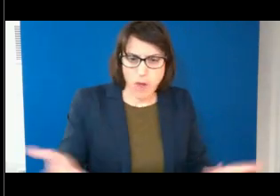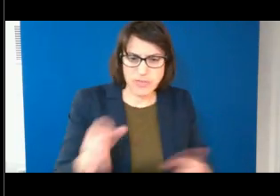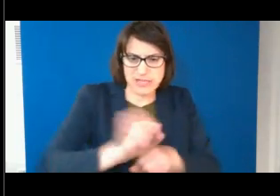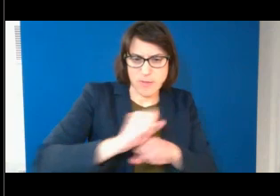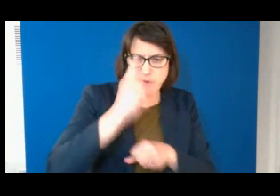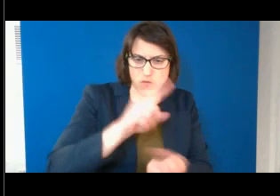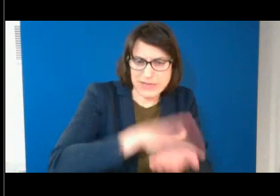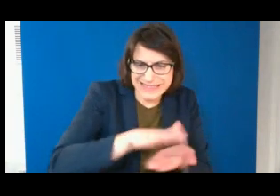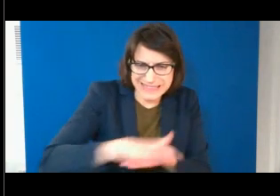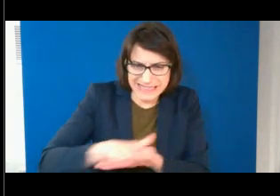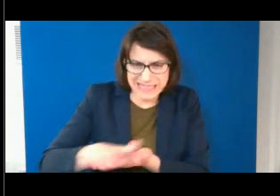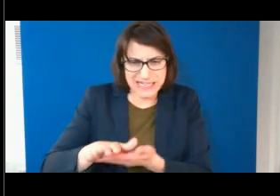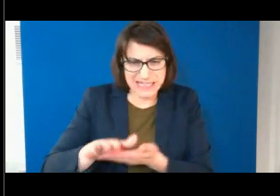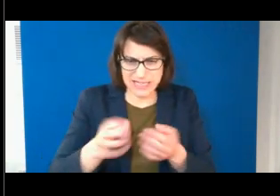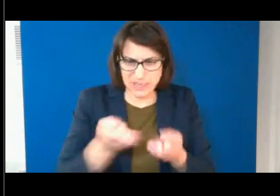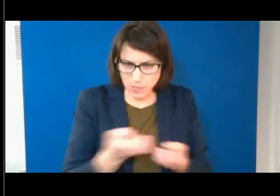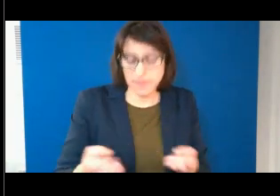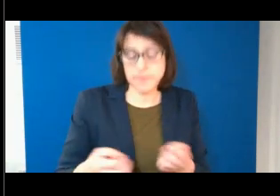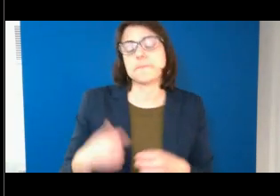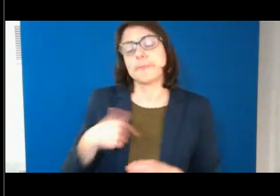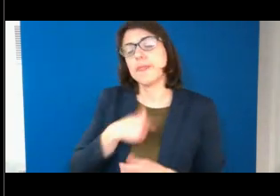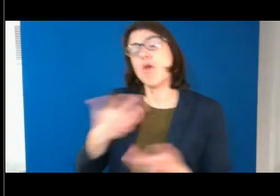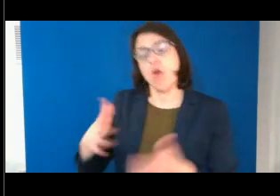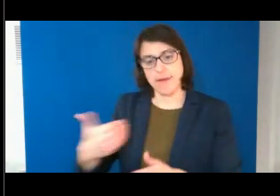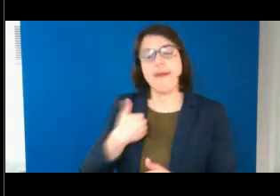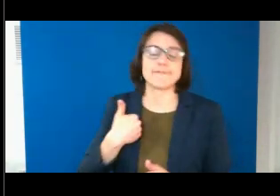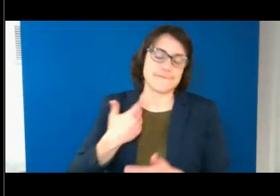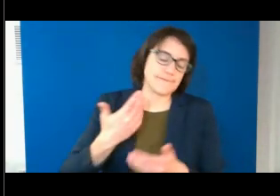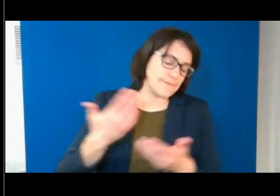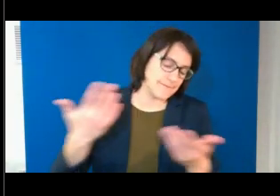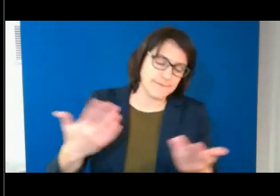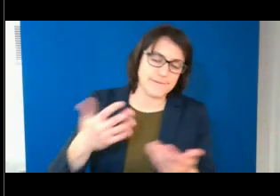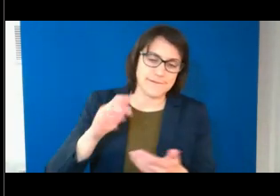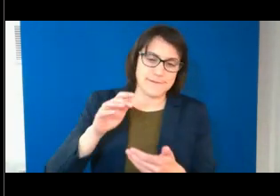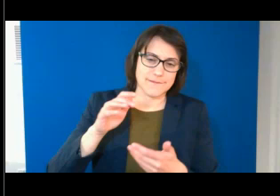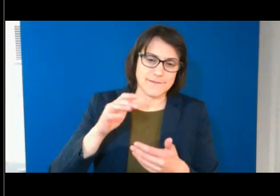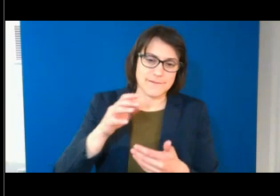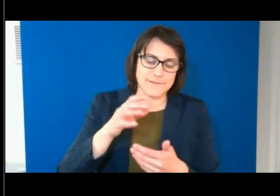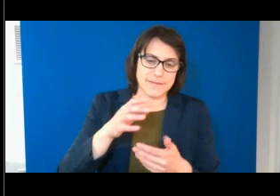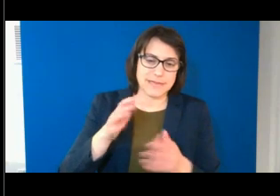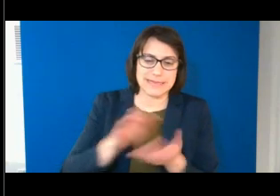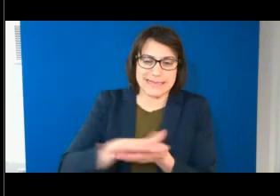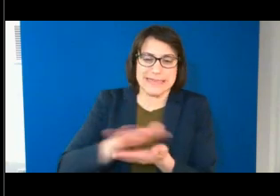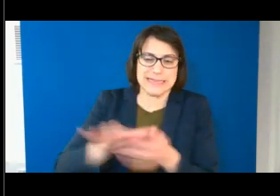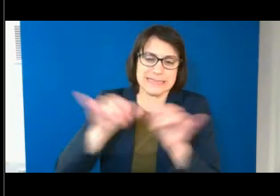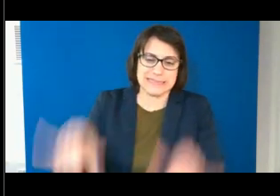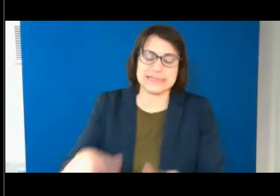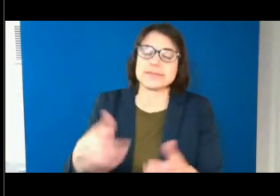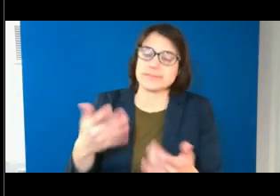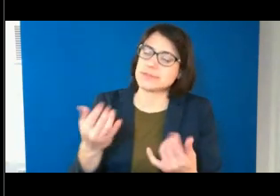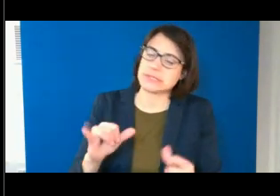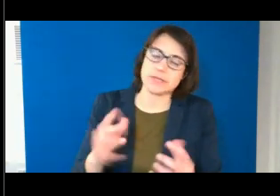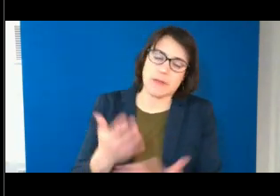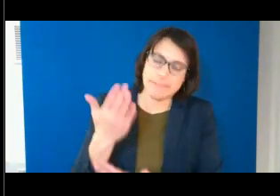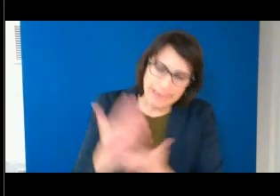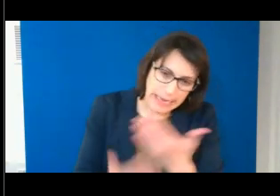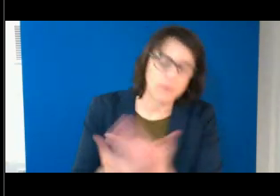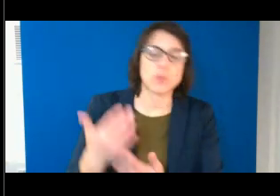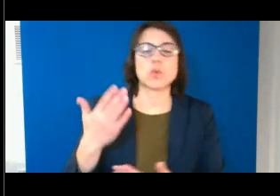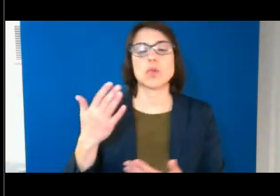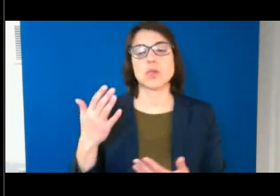lot of infrastructure installed that is unfortunately quite manual, that first update, so that cleaning tank update, would still require a worker to